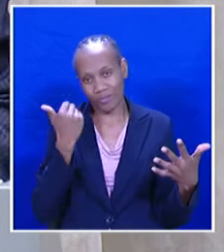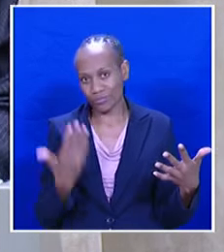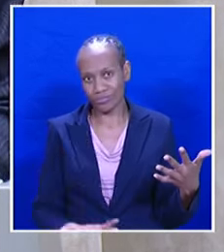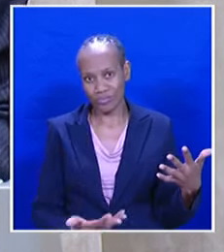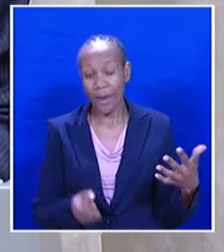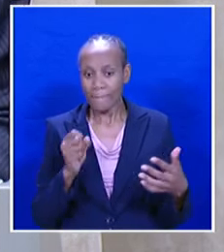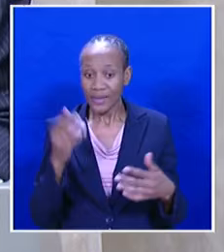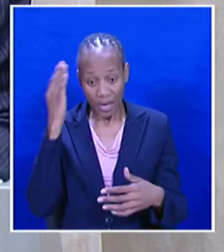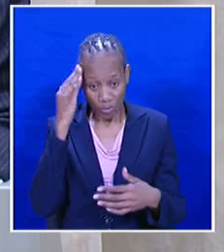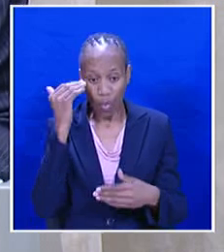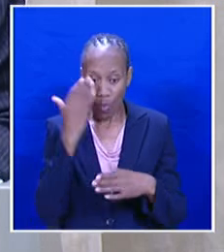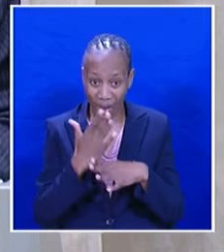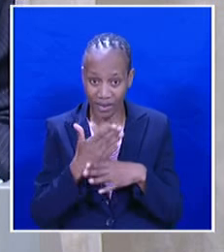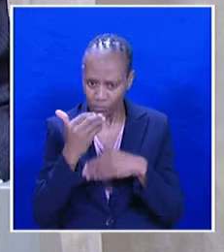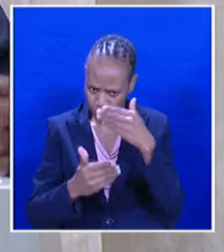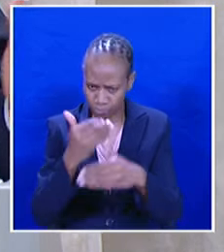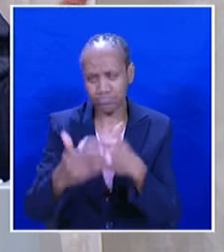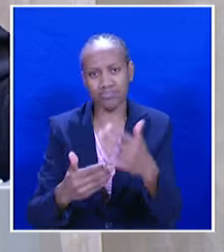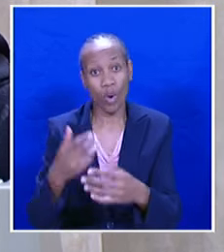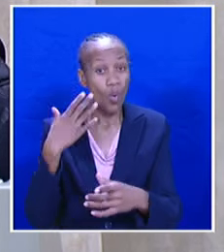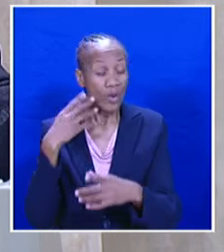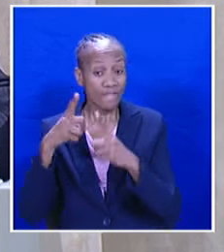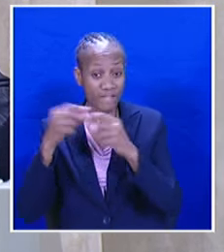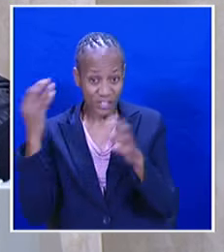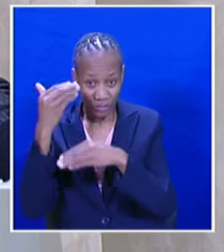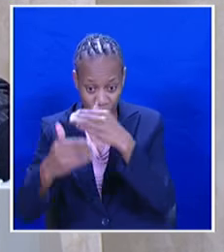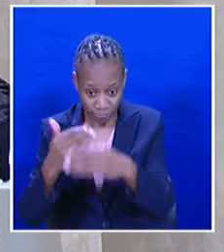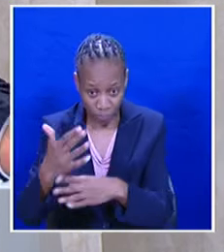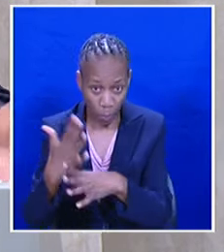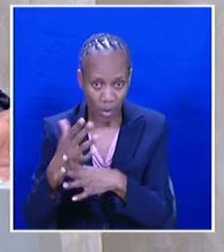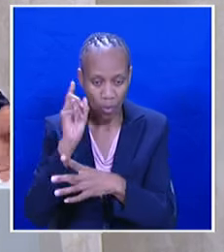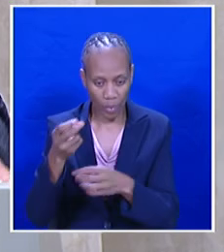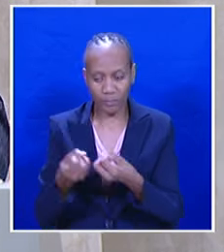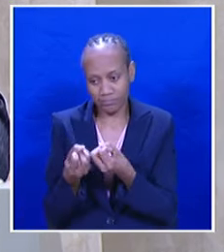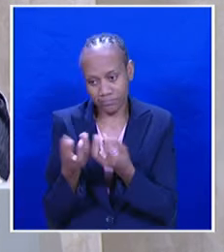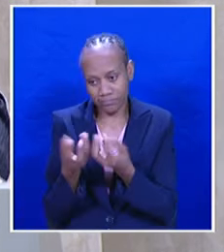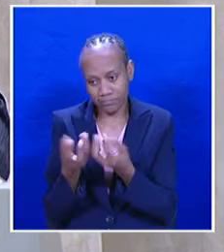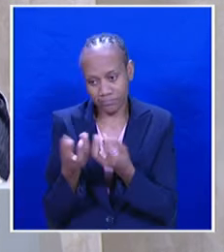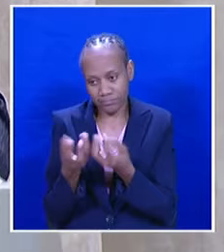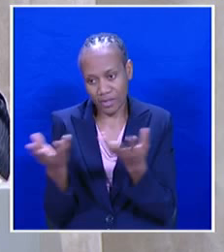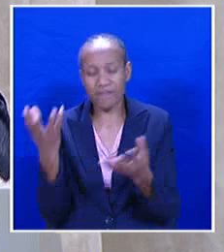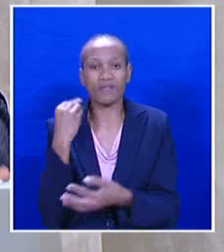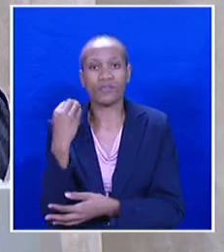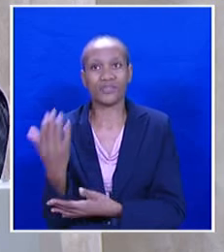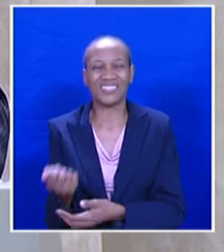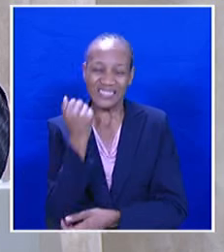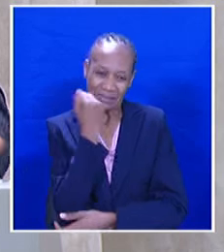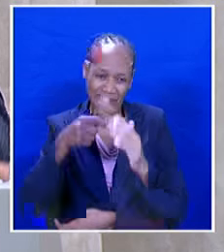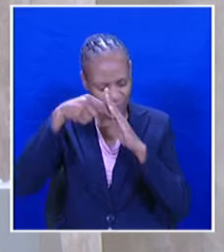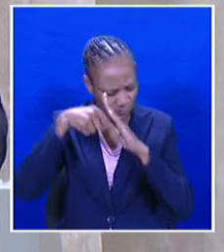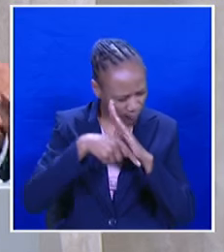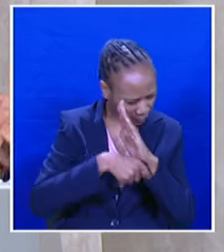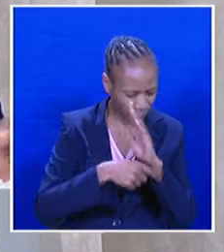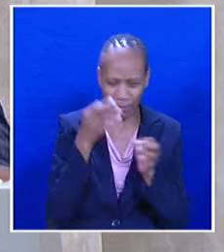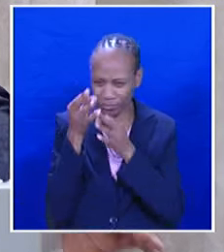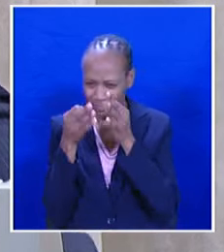been properly concluded, it will be made public. I'm sorry I can't give chapter and verse, hour of when that will